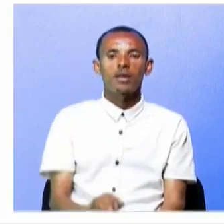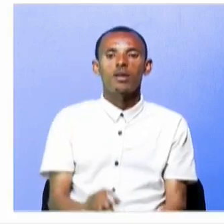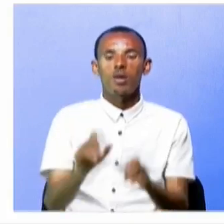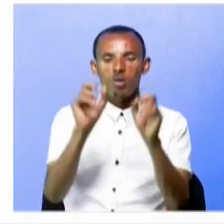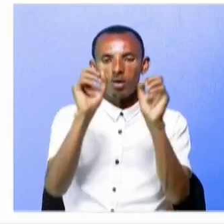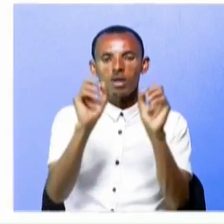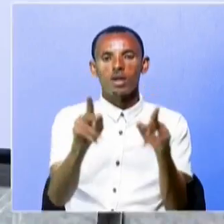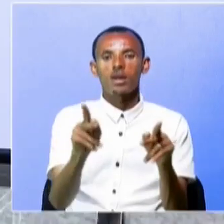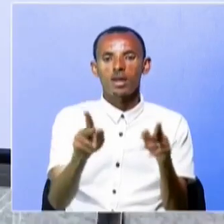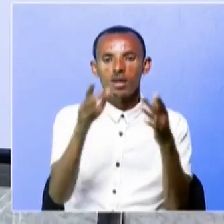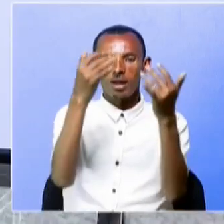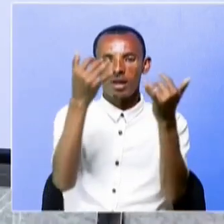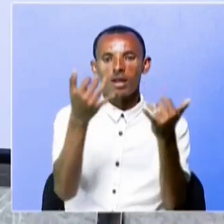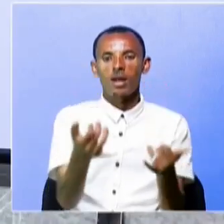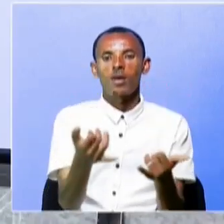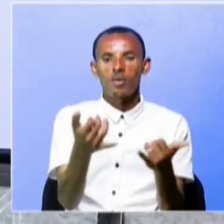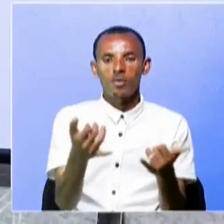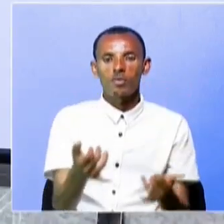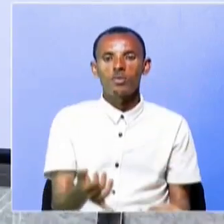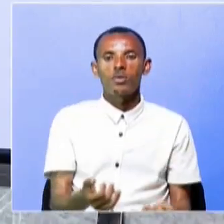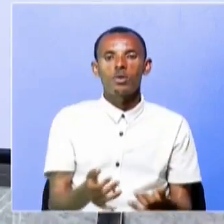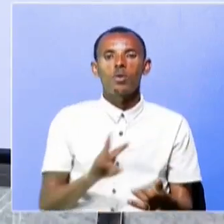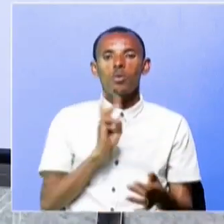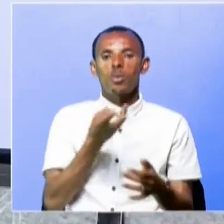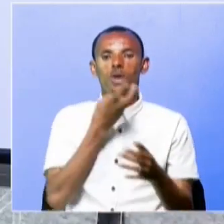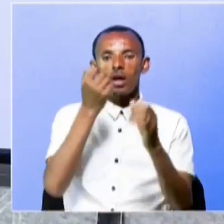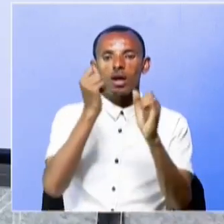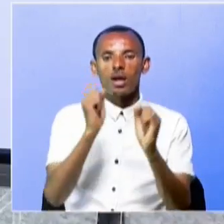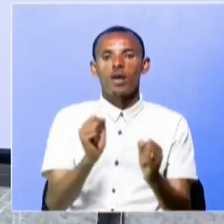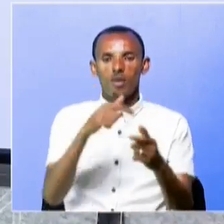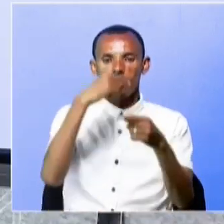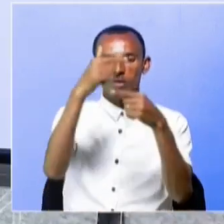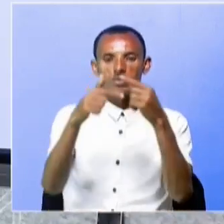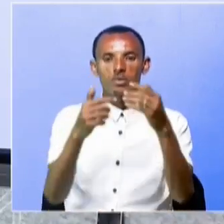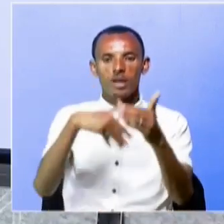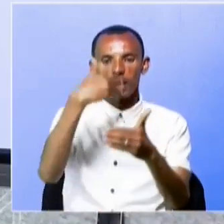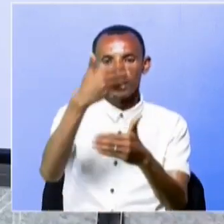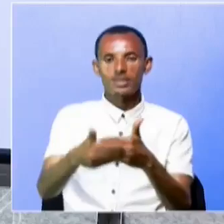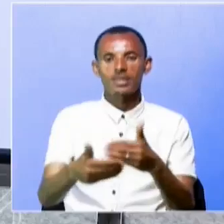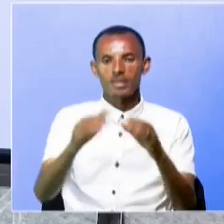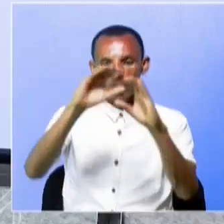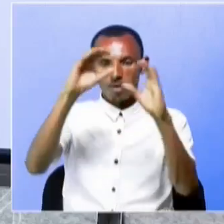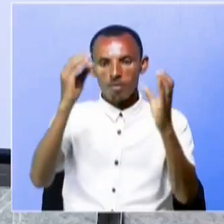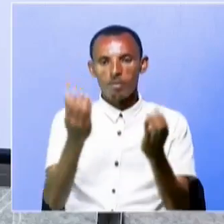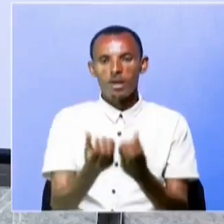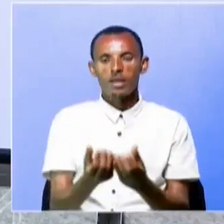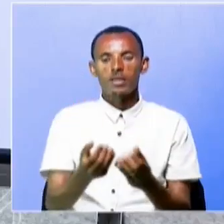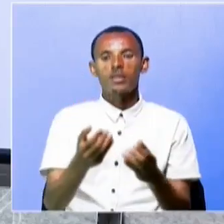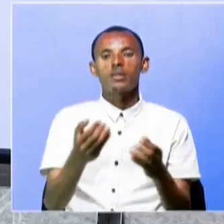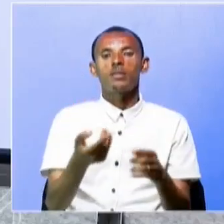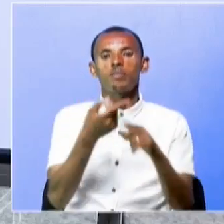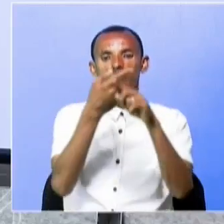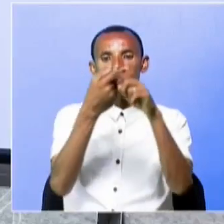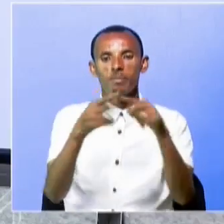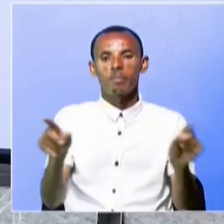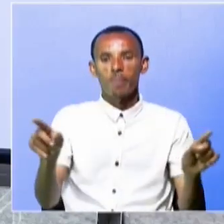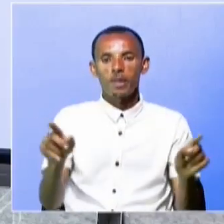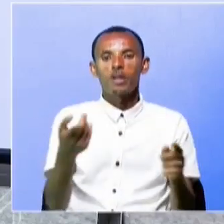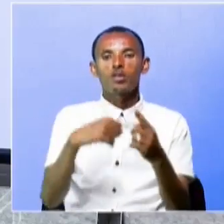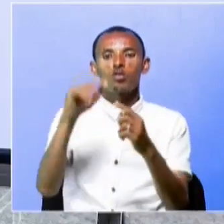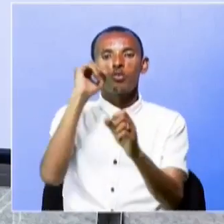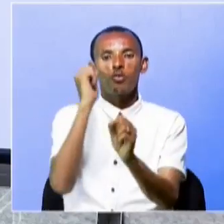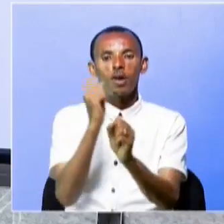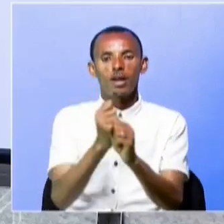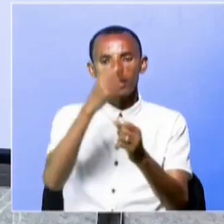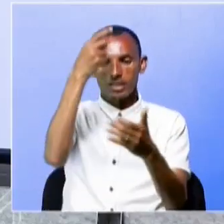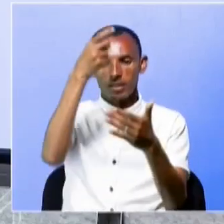Okay? Now, we can go to the next part. Okay, but to find